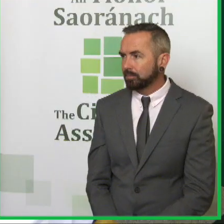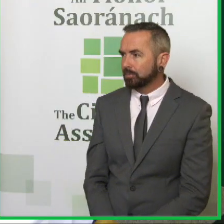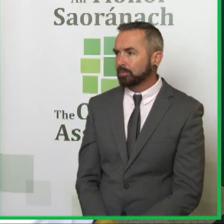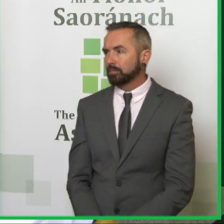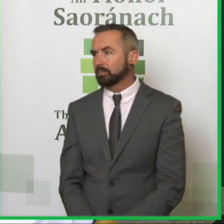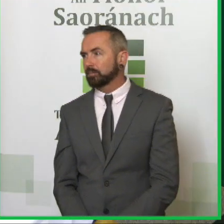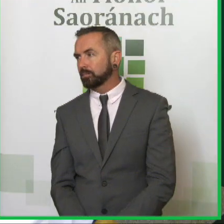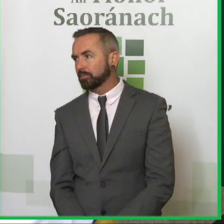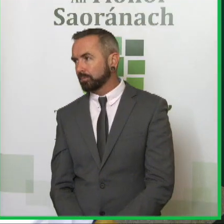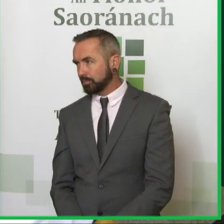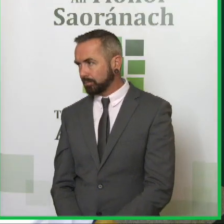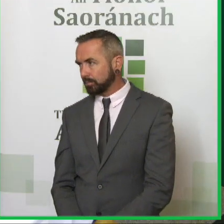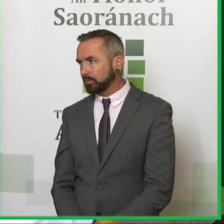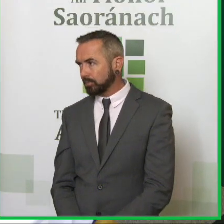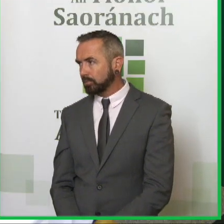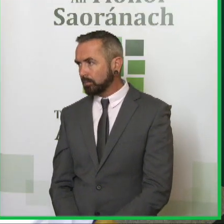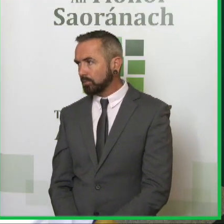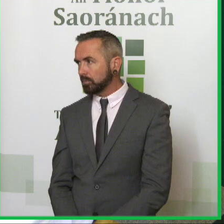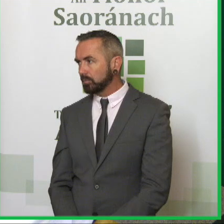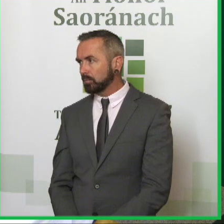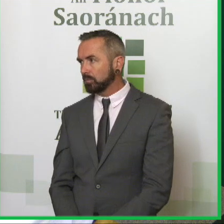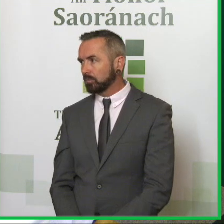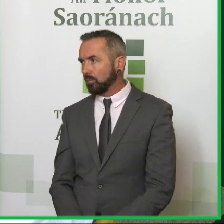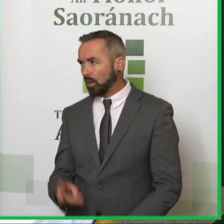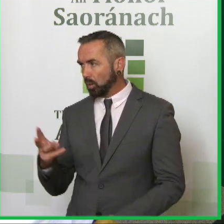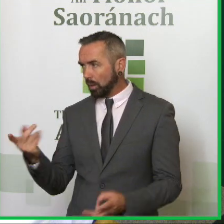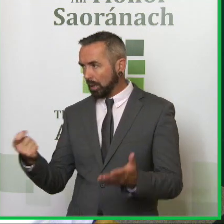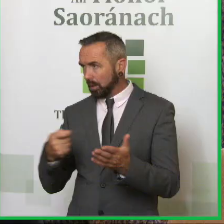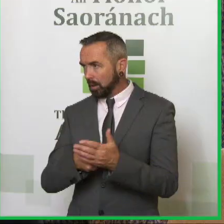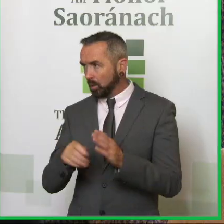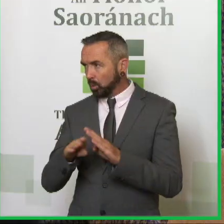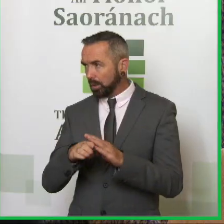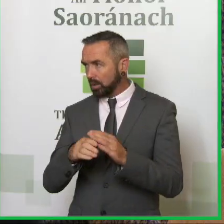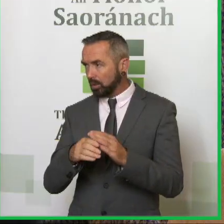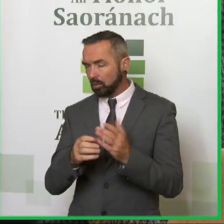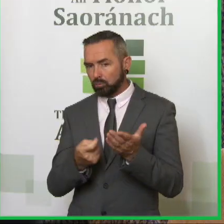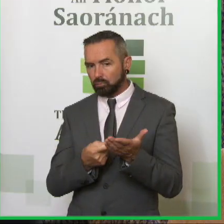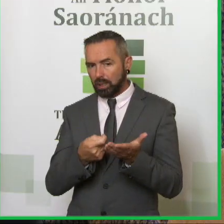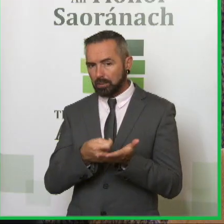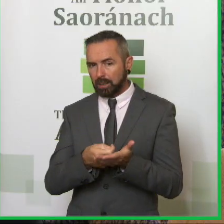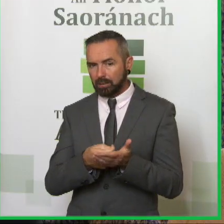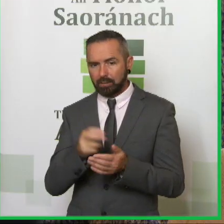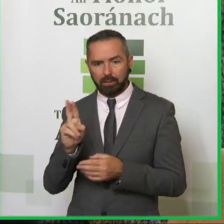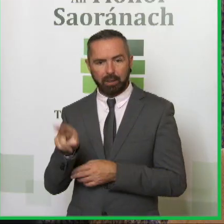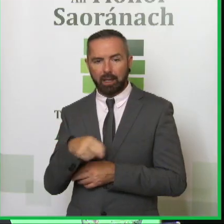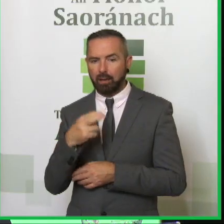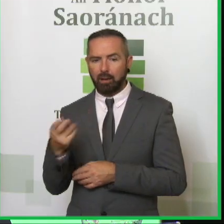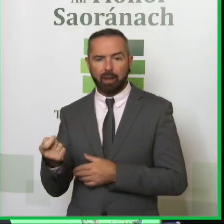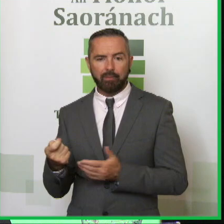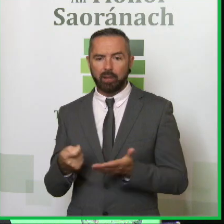it? As a recommendation, in that there be we can't have a recommendation outside of our terms of